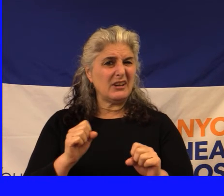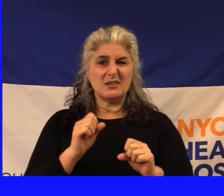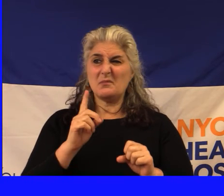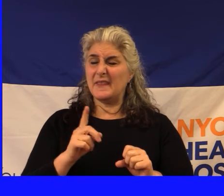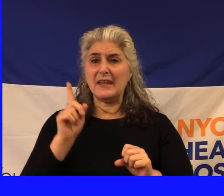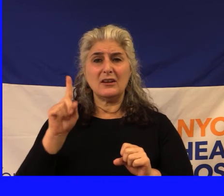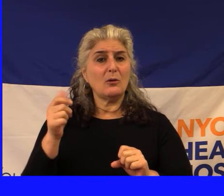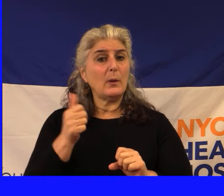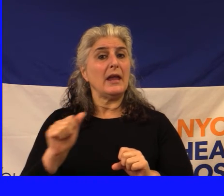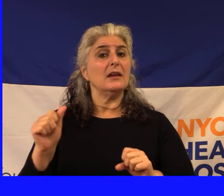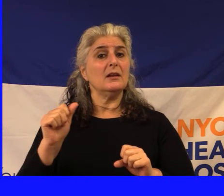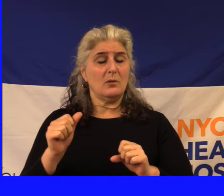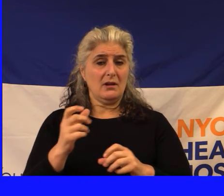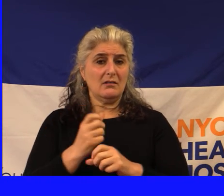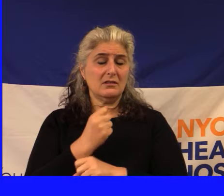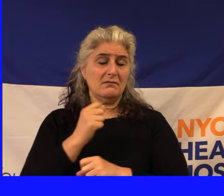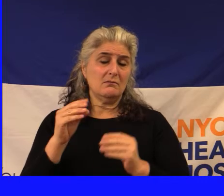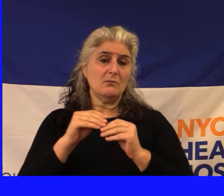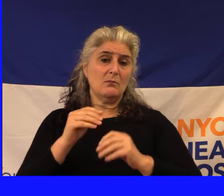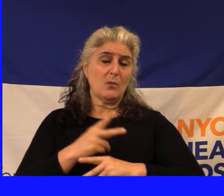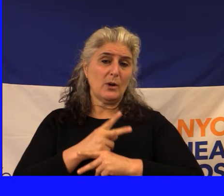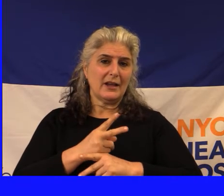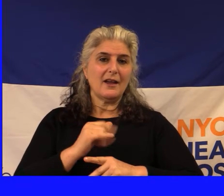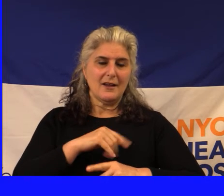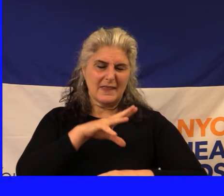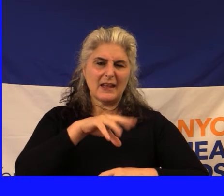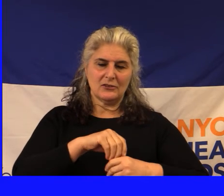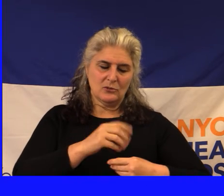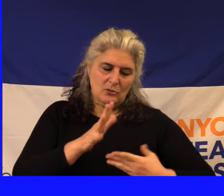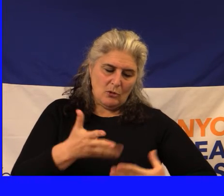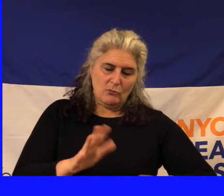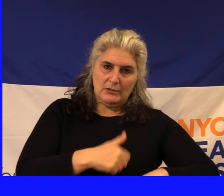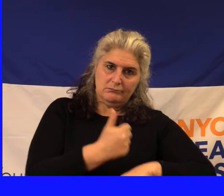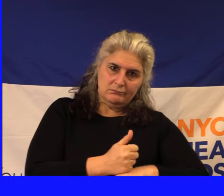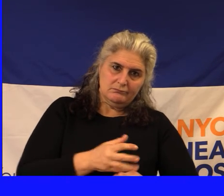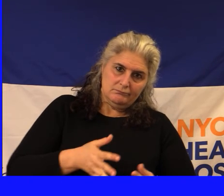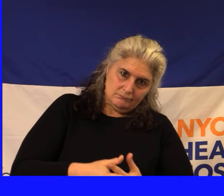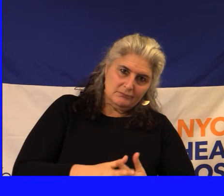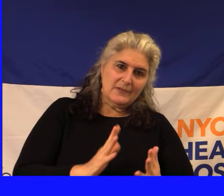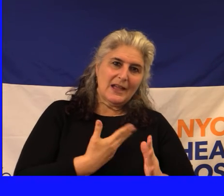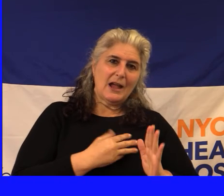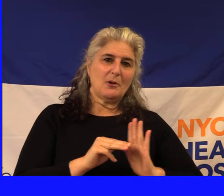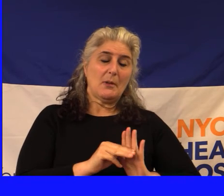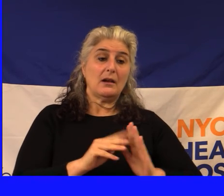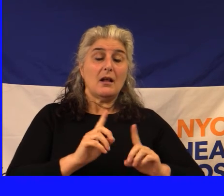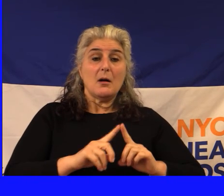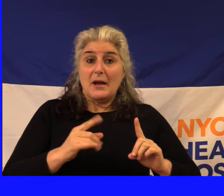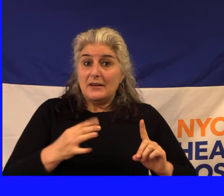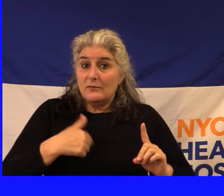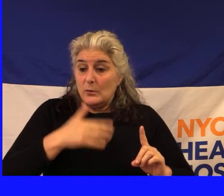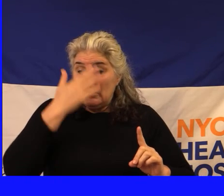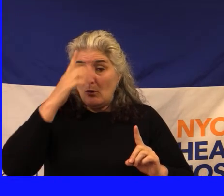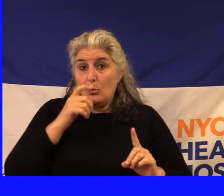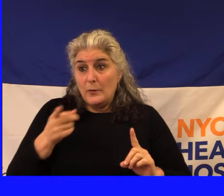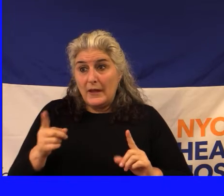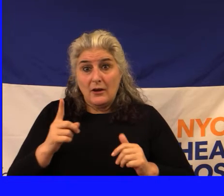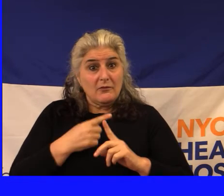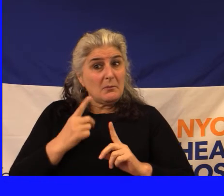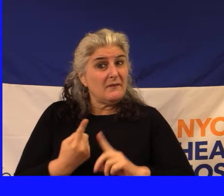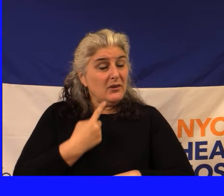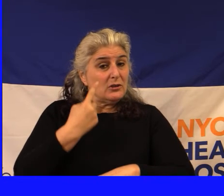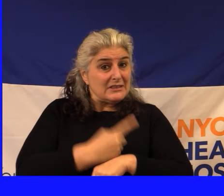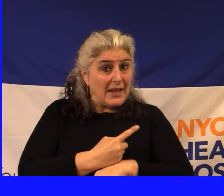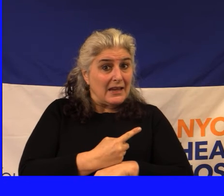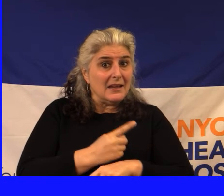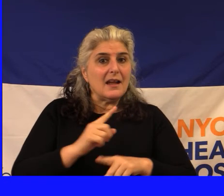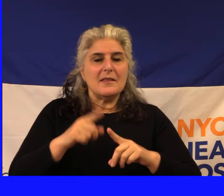they want. That's built into the model. But if we know who they are from day one, we can start to make sure we're meeting